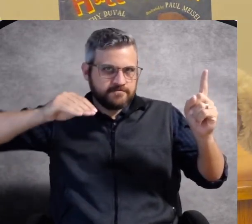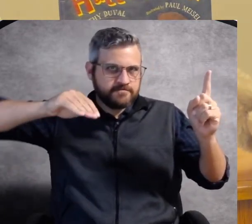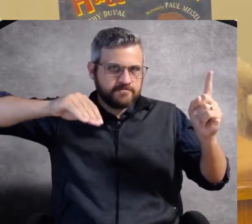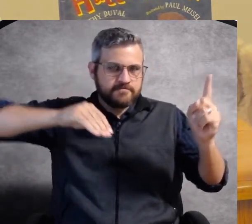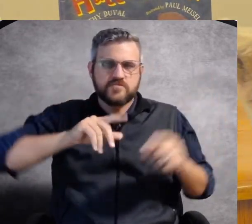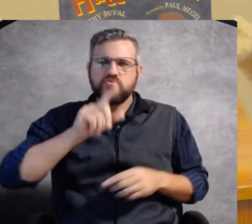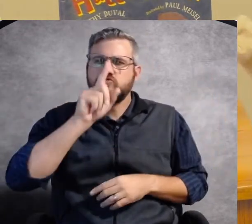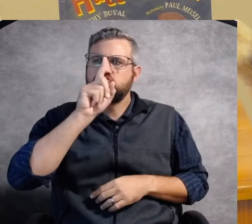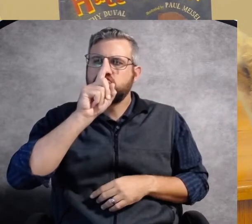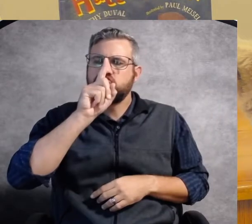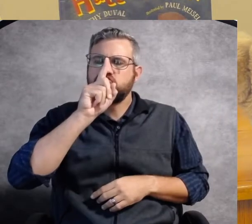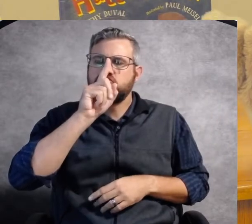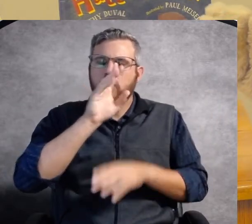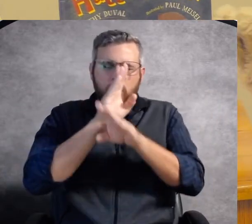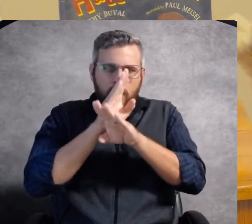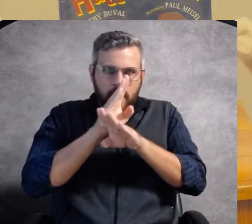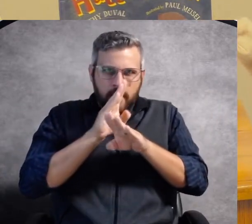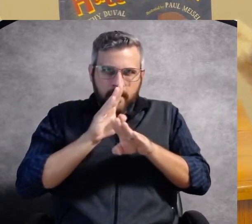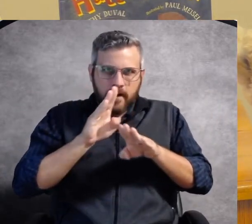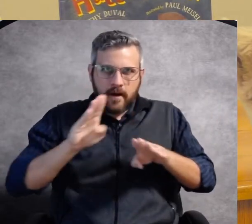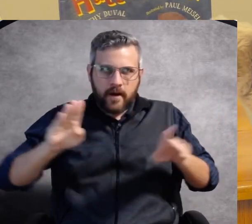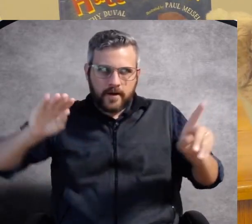Along comes Mr. Crocodile,